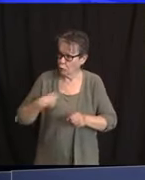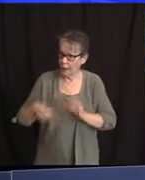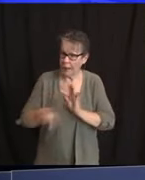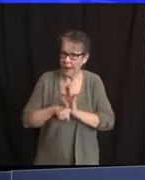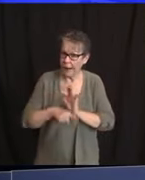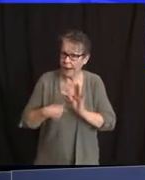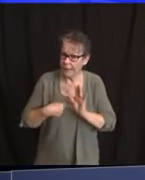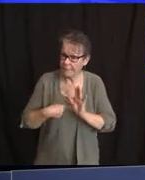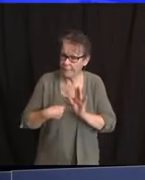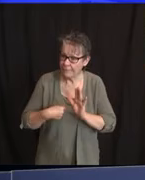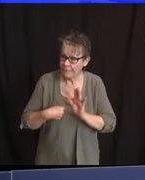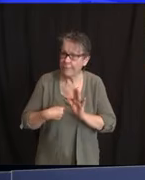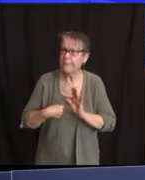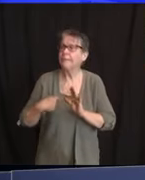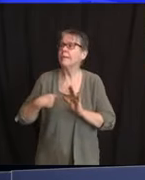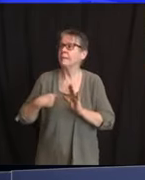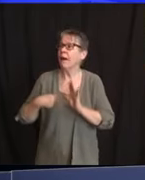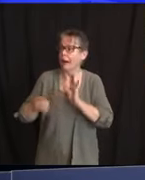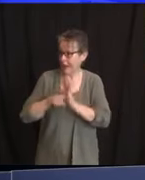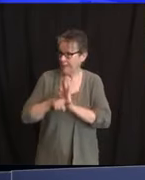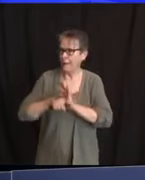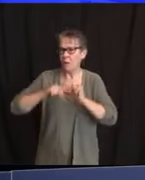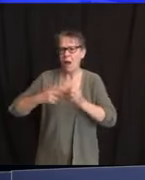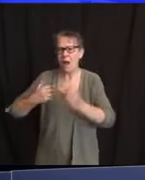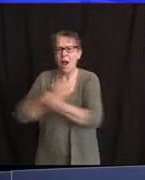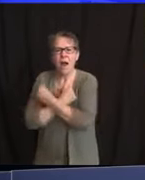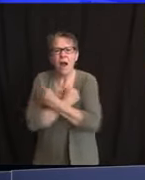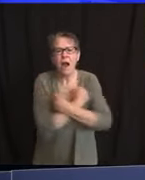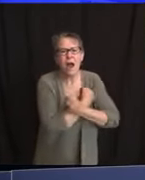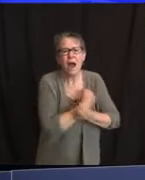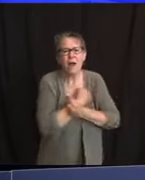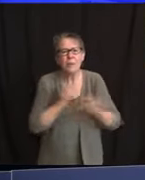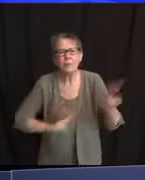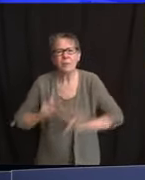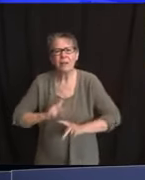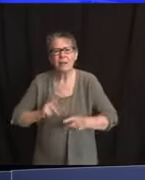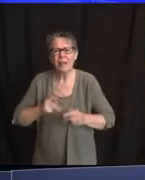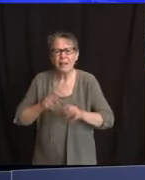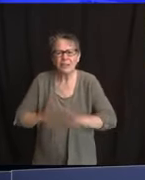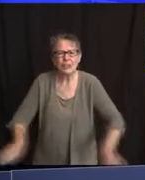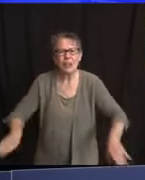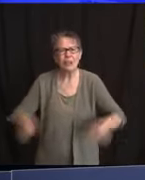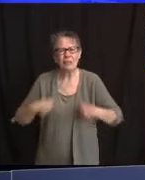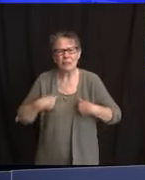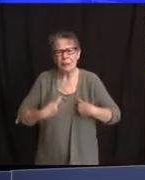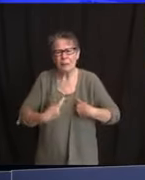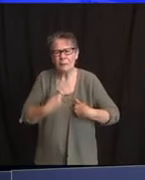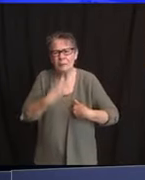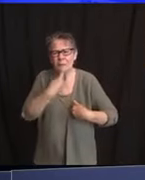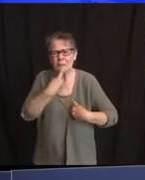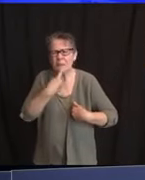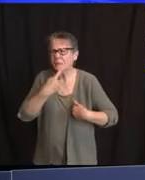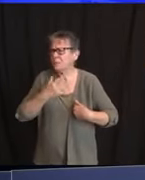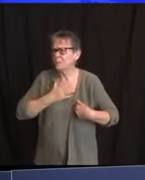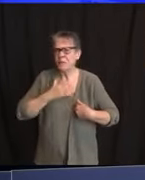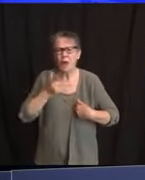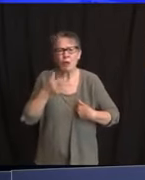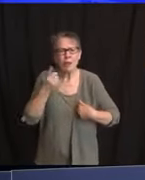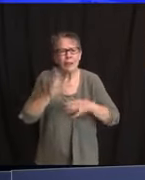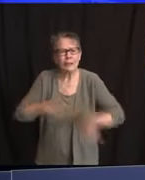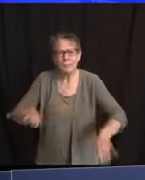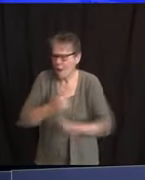universal testing, and you need the resources to do that, and then the contact tracing that goes along with that. So I think that the sooner we get to that, the